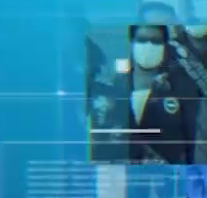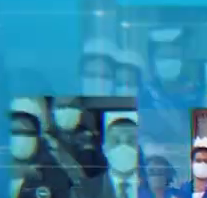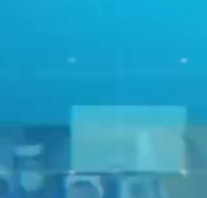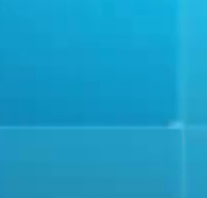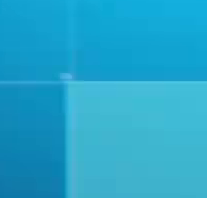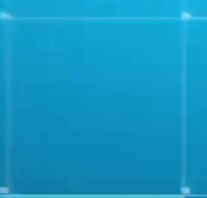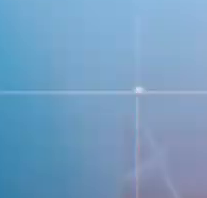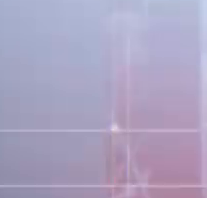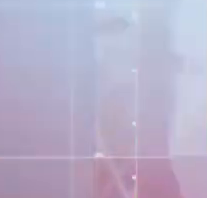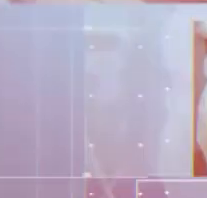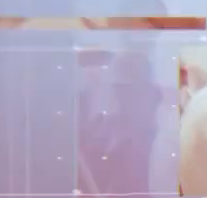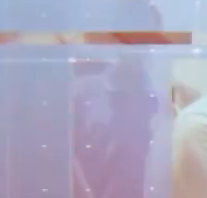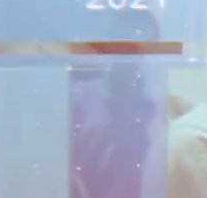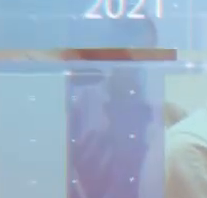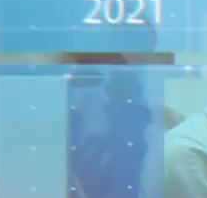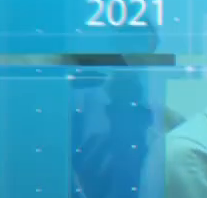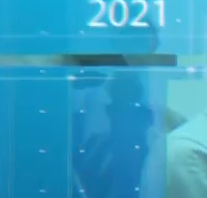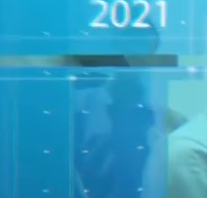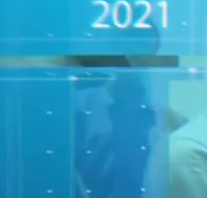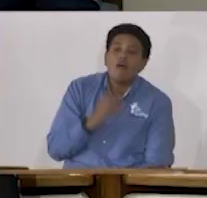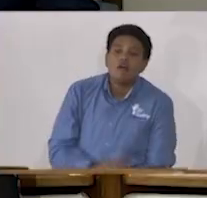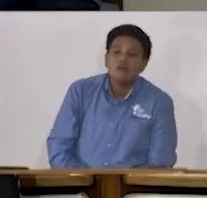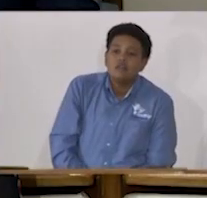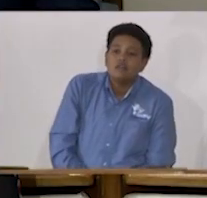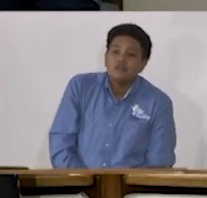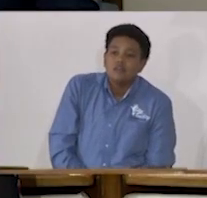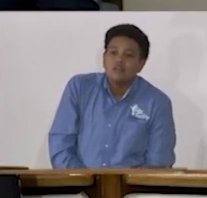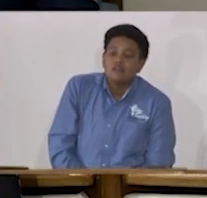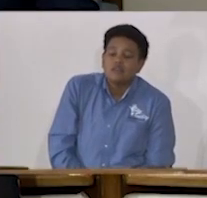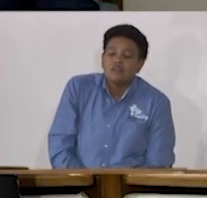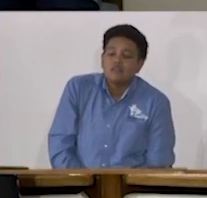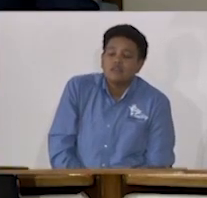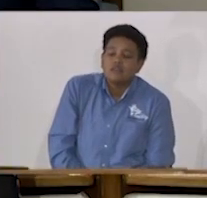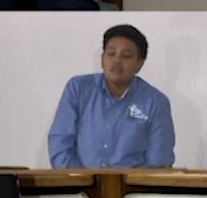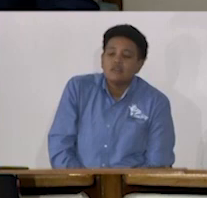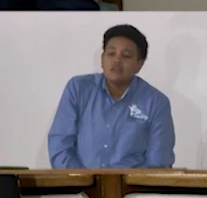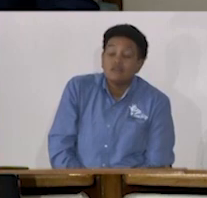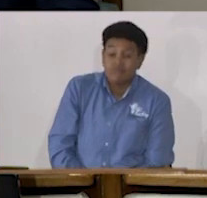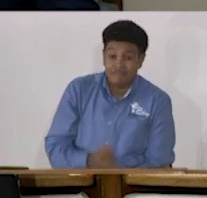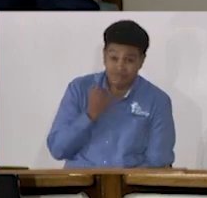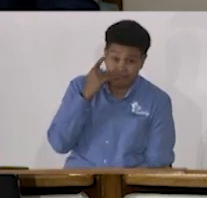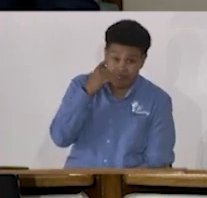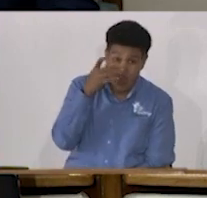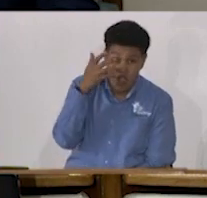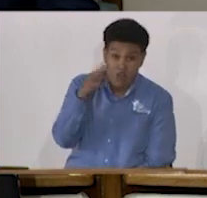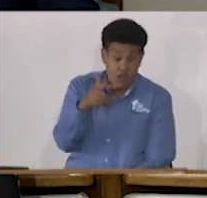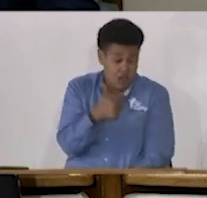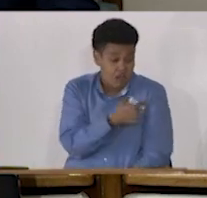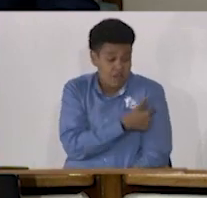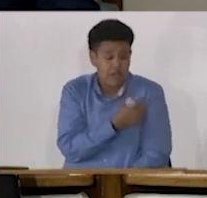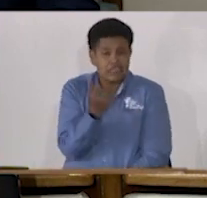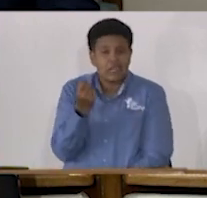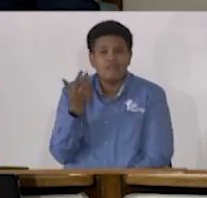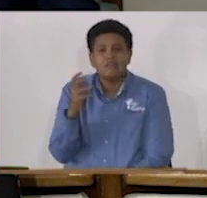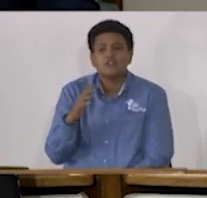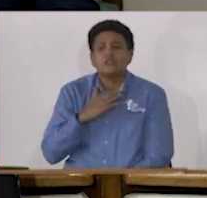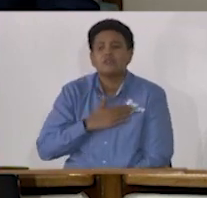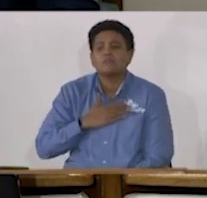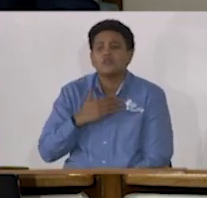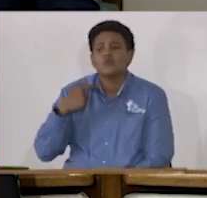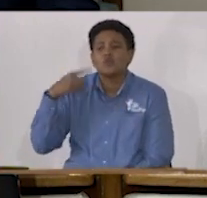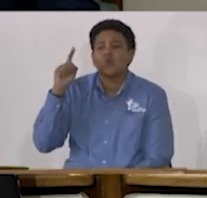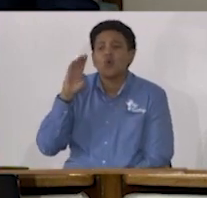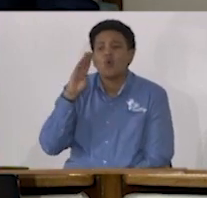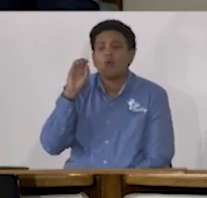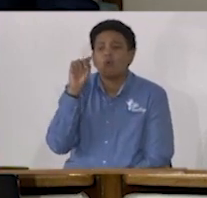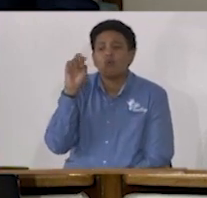and the road to recovery continues with a call to action. If you had already been vaccinated, please take the booster